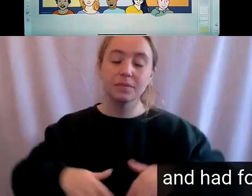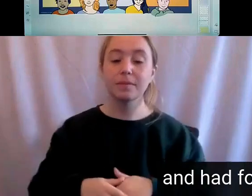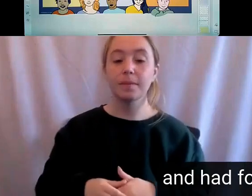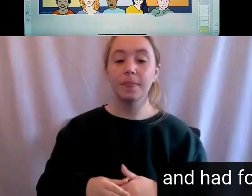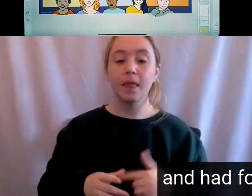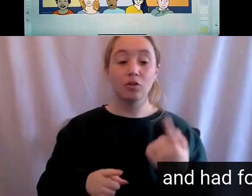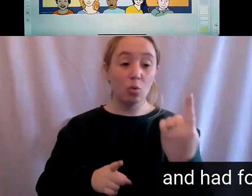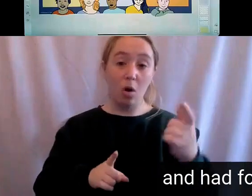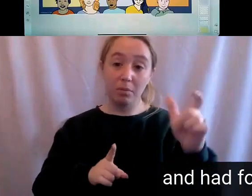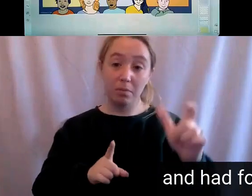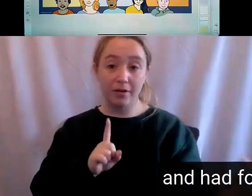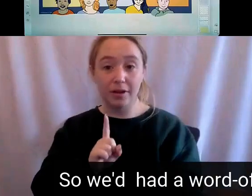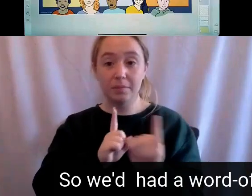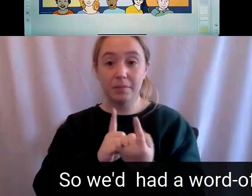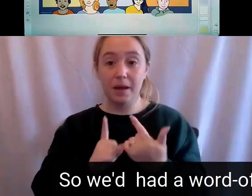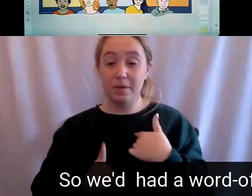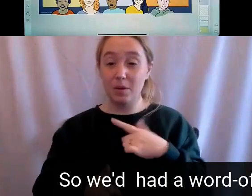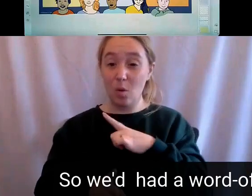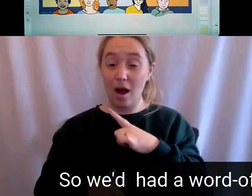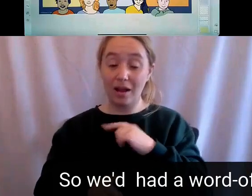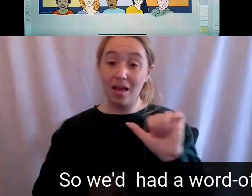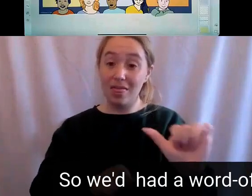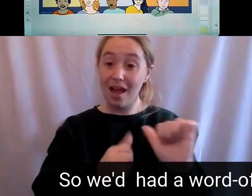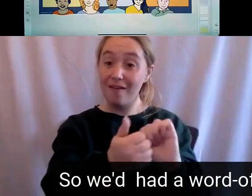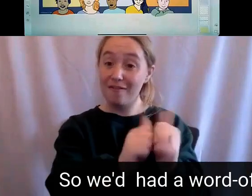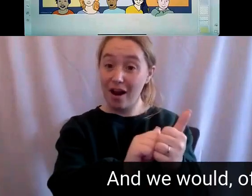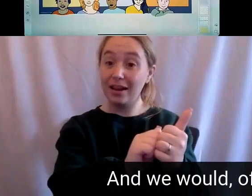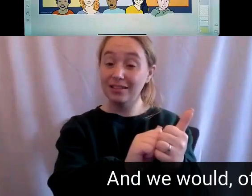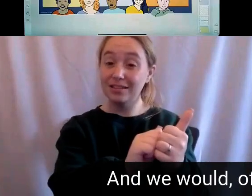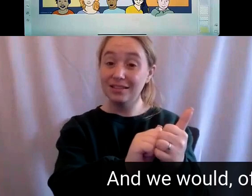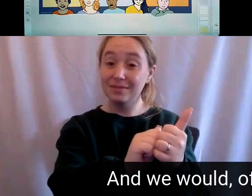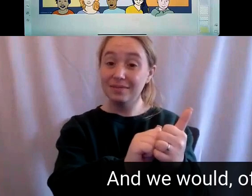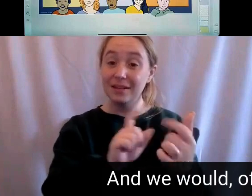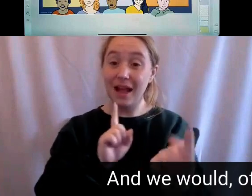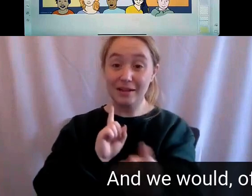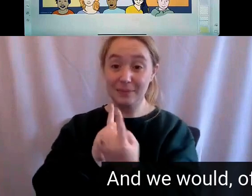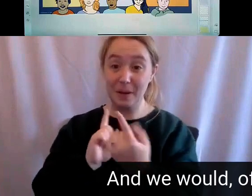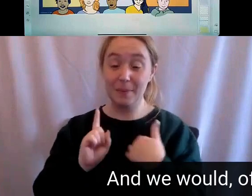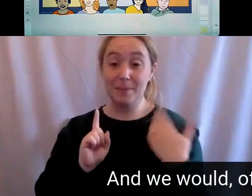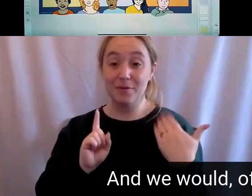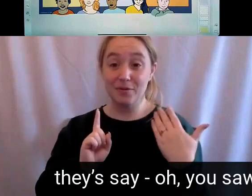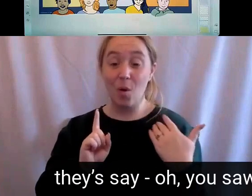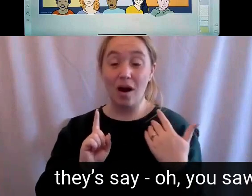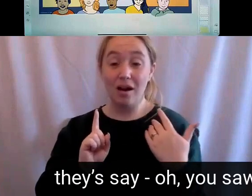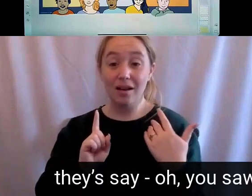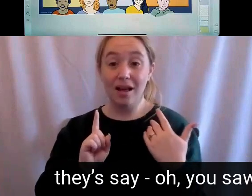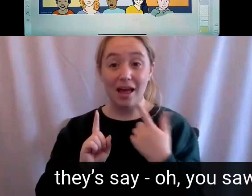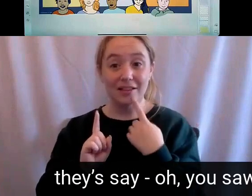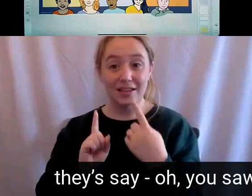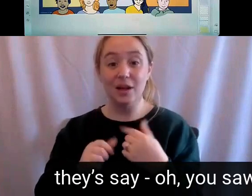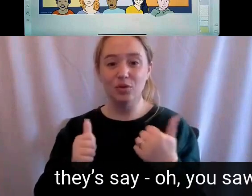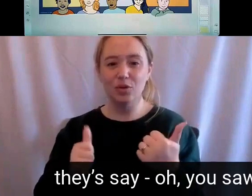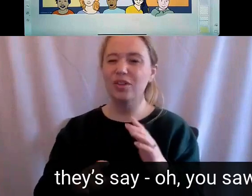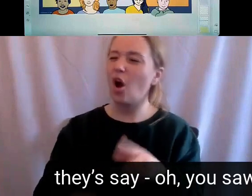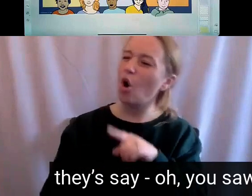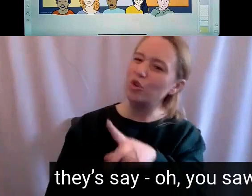had found it helpful. So we'd had a word of mouth recommendation. And we would, of course, never let on. They'd say, oh, you saw my